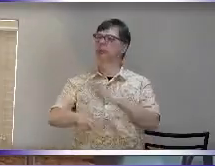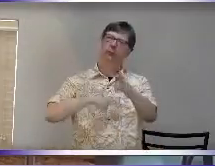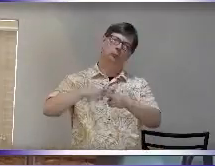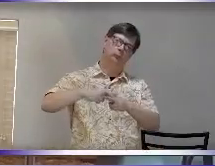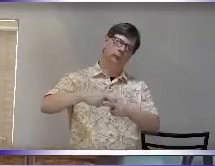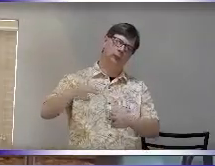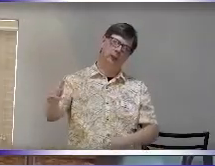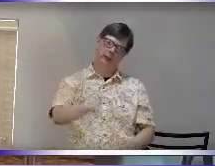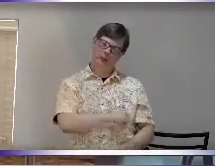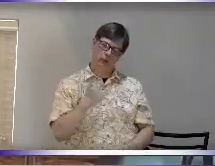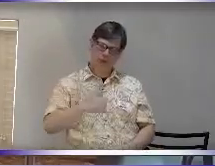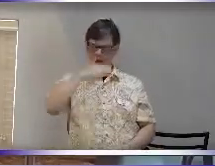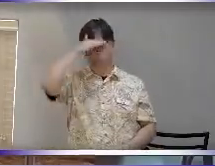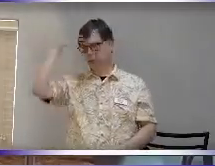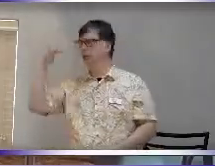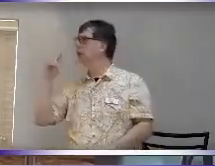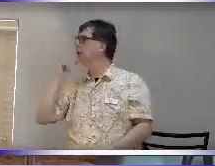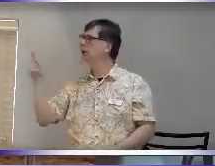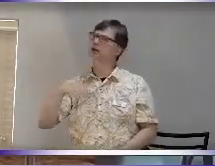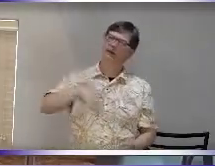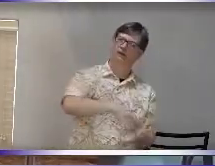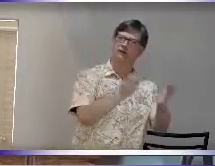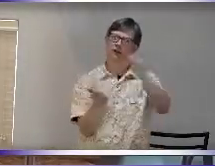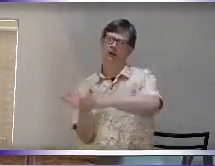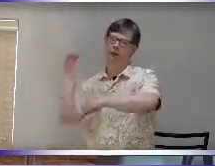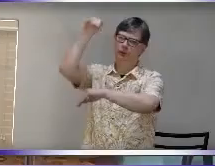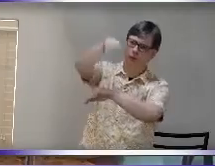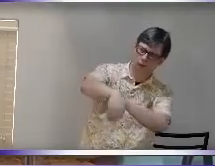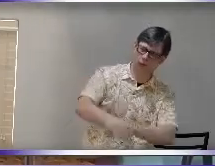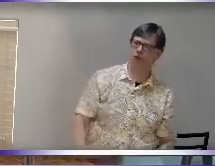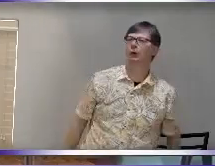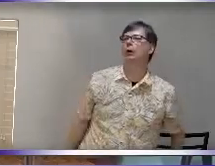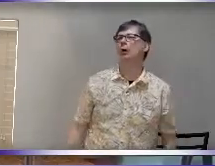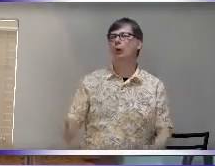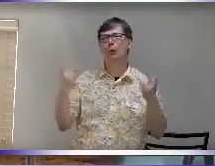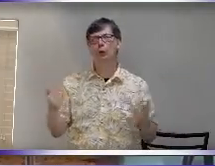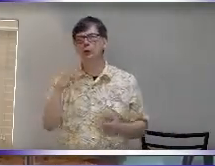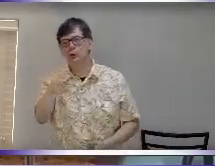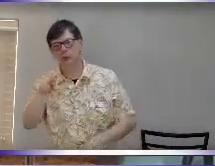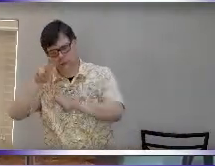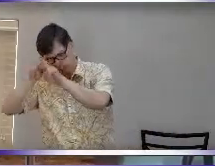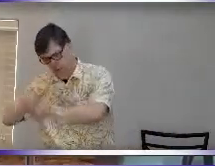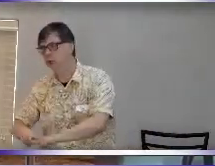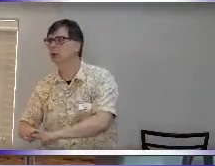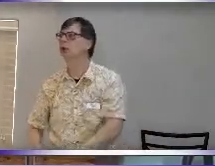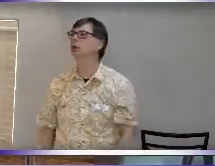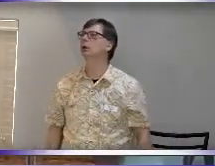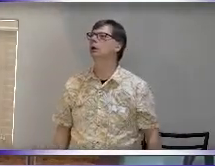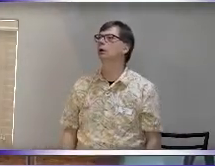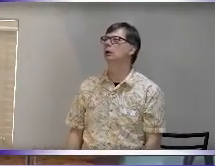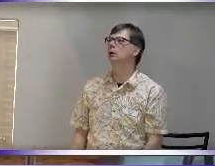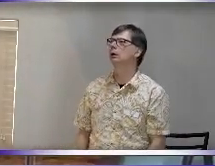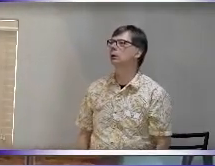it, so we could just flip it over. But what do you notice? Anyone notice anything about that, flipping